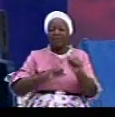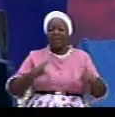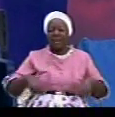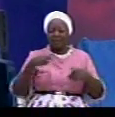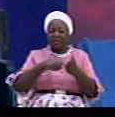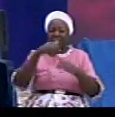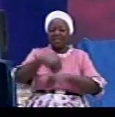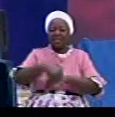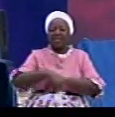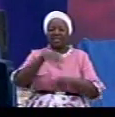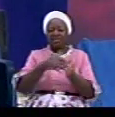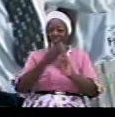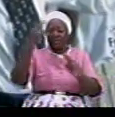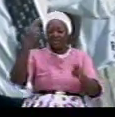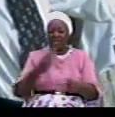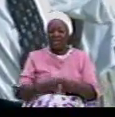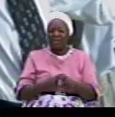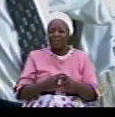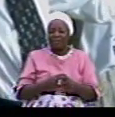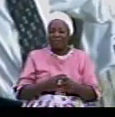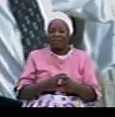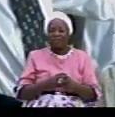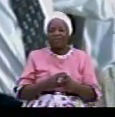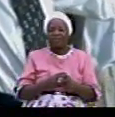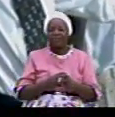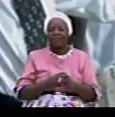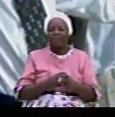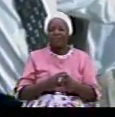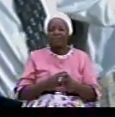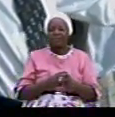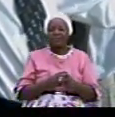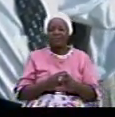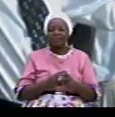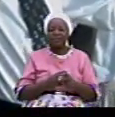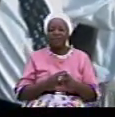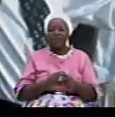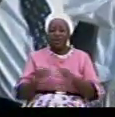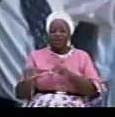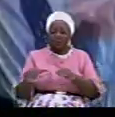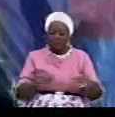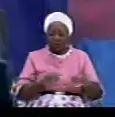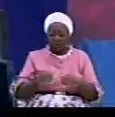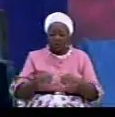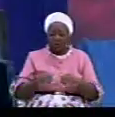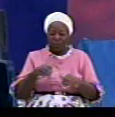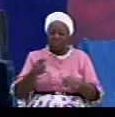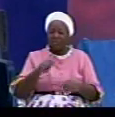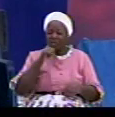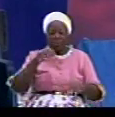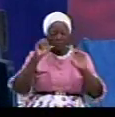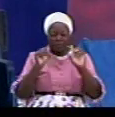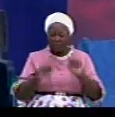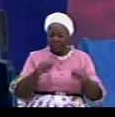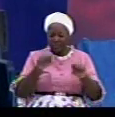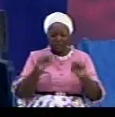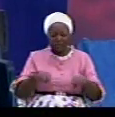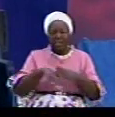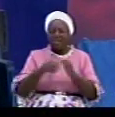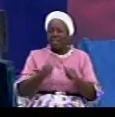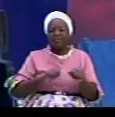tonight in Jesus' name. Do the impossible in every